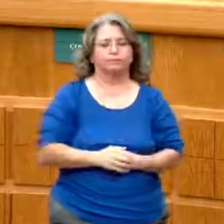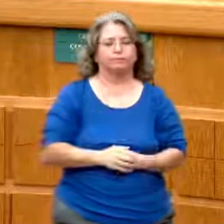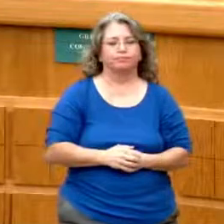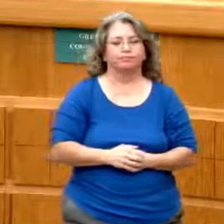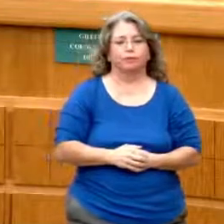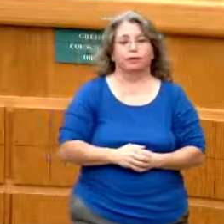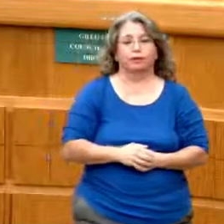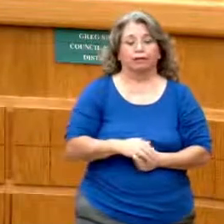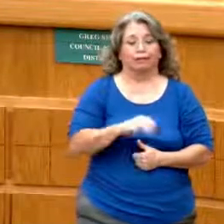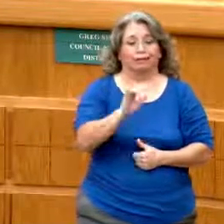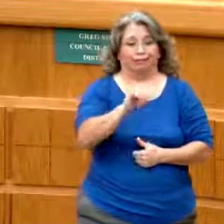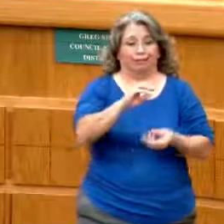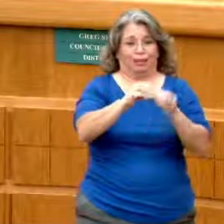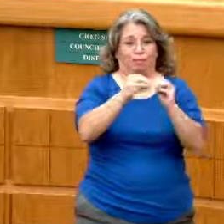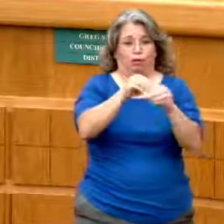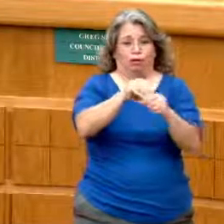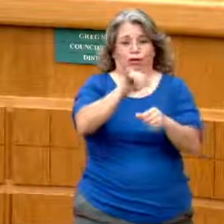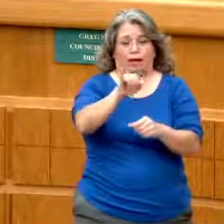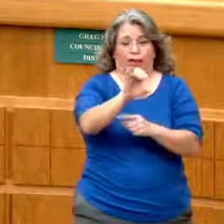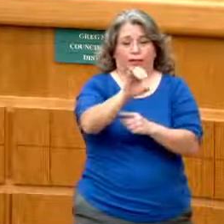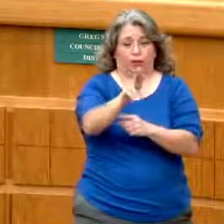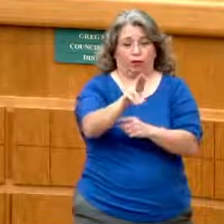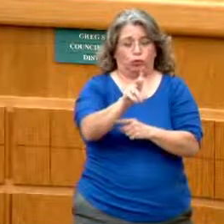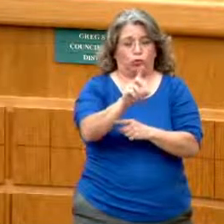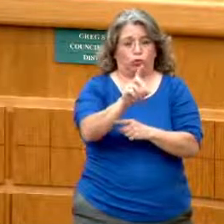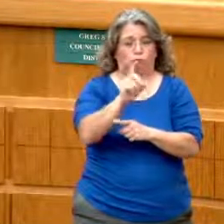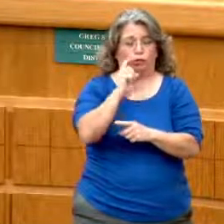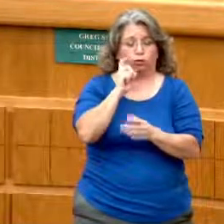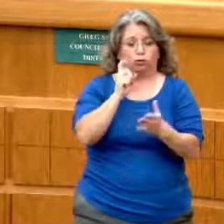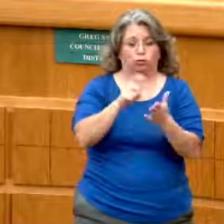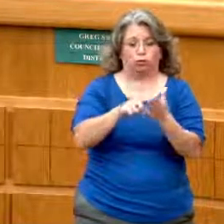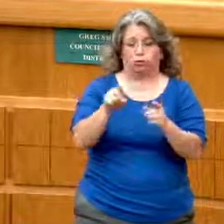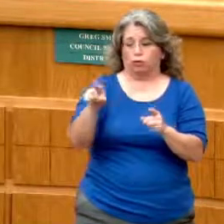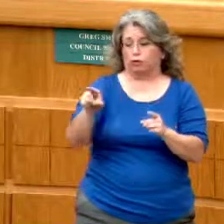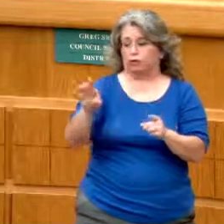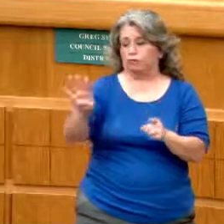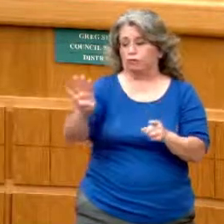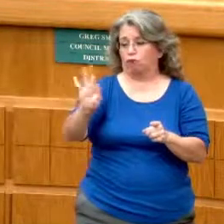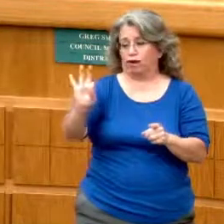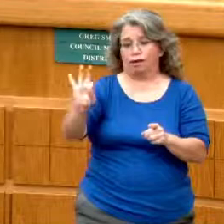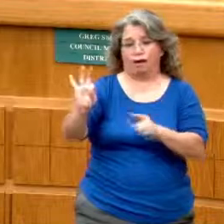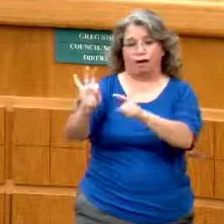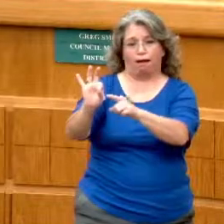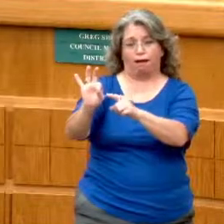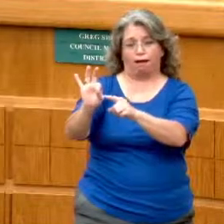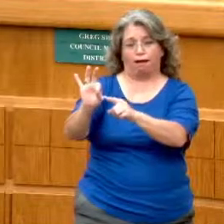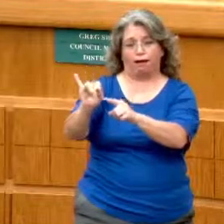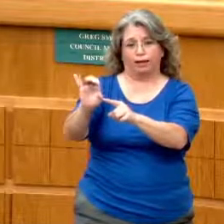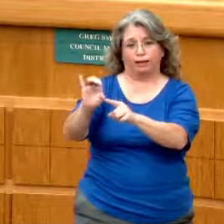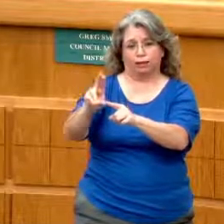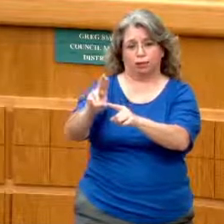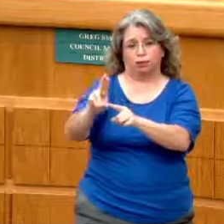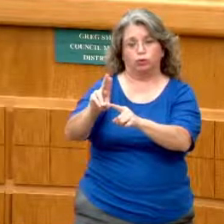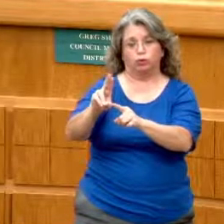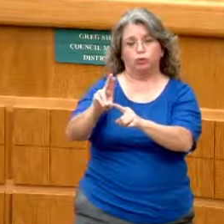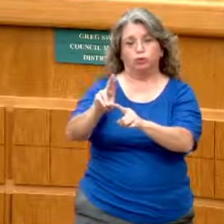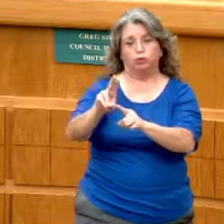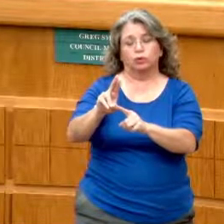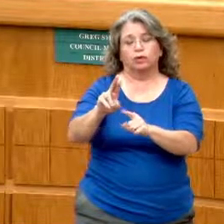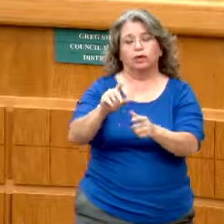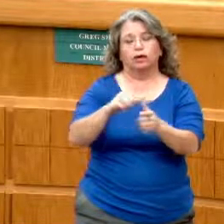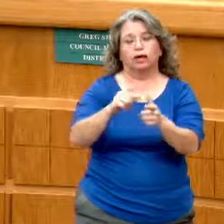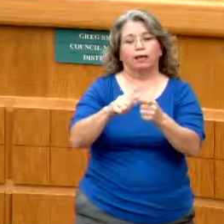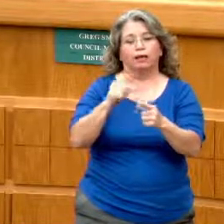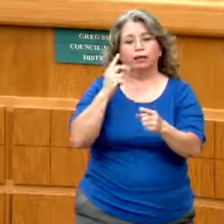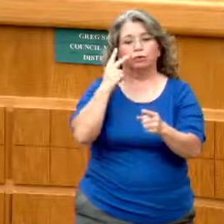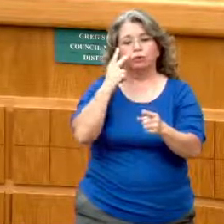Here are the ICU patients. So if you look at the far right side, you see 49 in the ICU with COVID-19. And then you